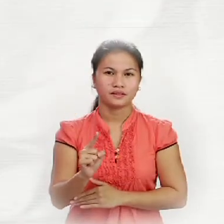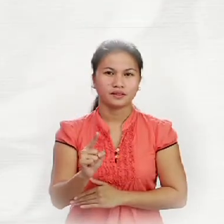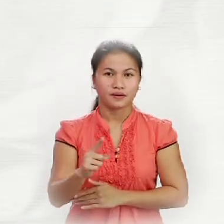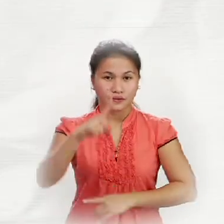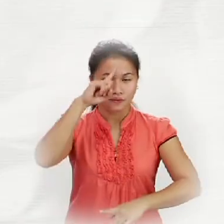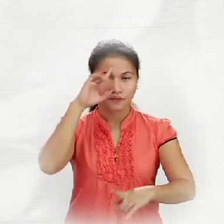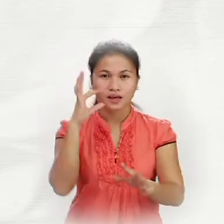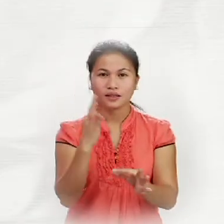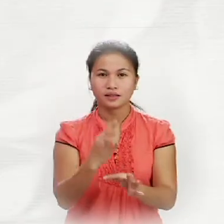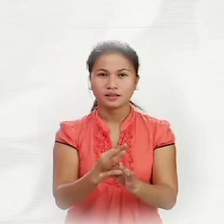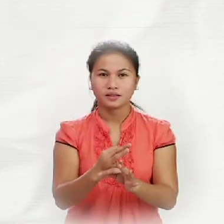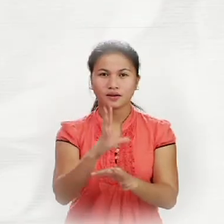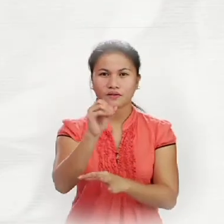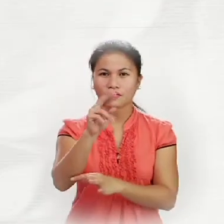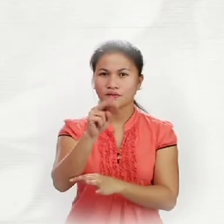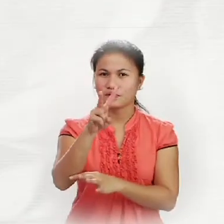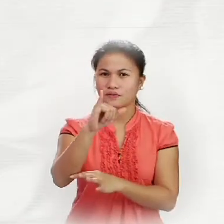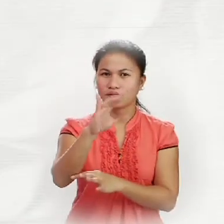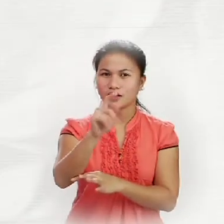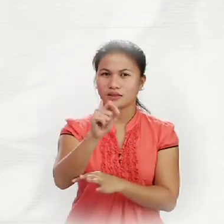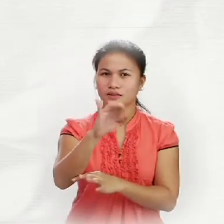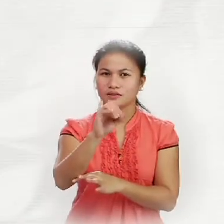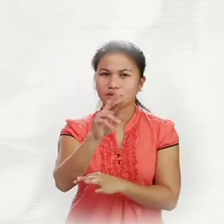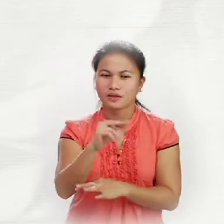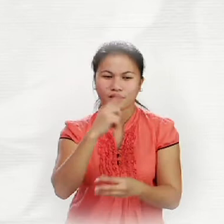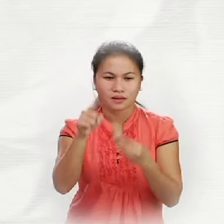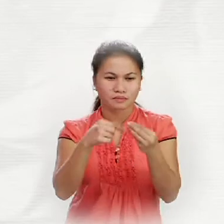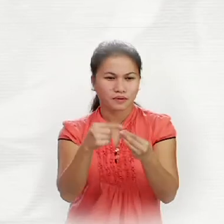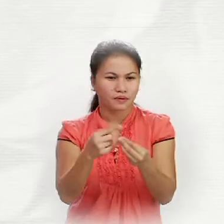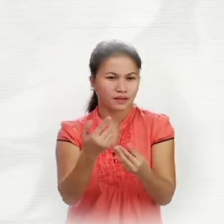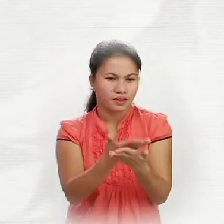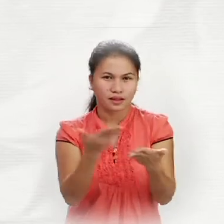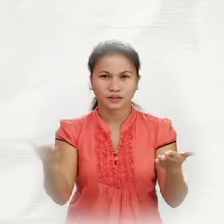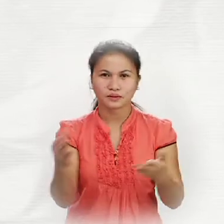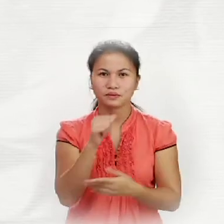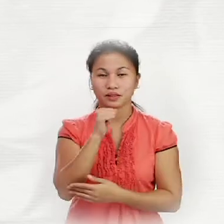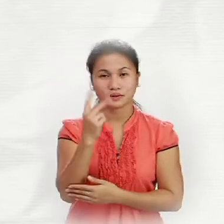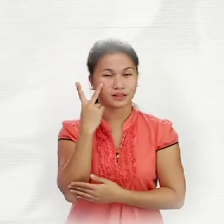conviction about things we do not see.